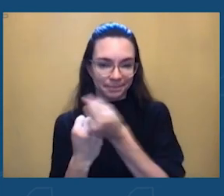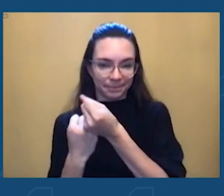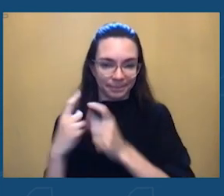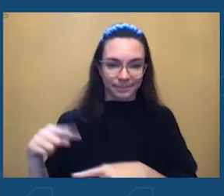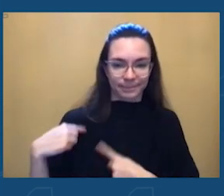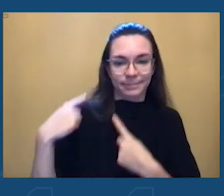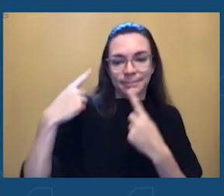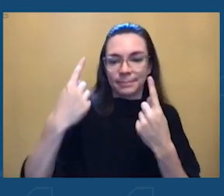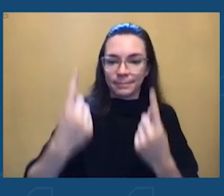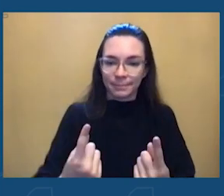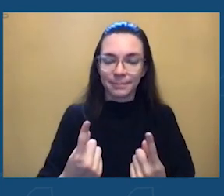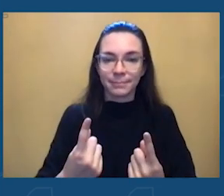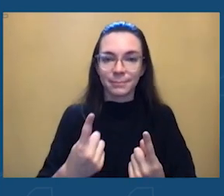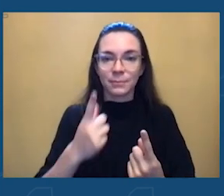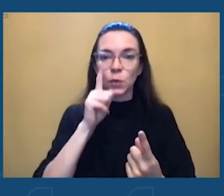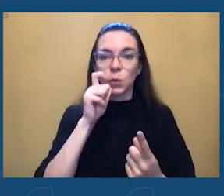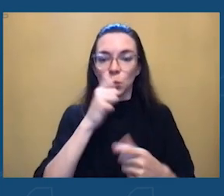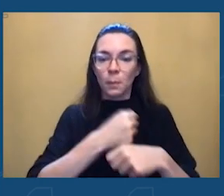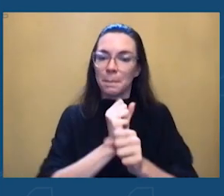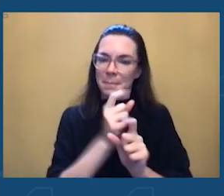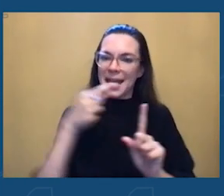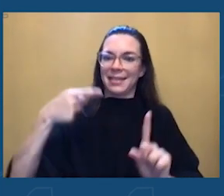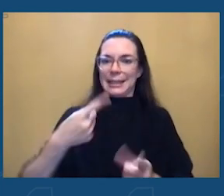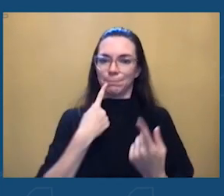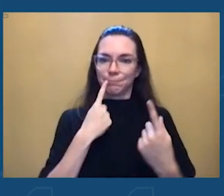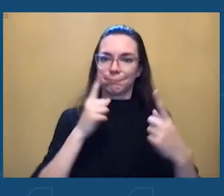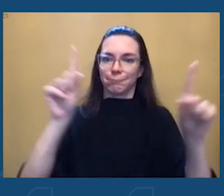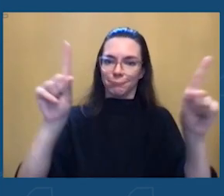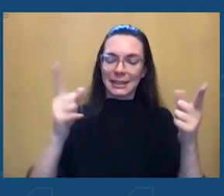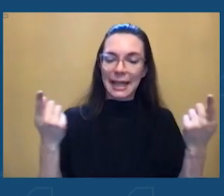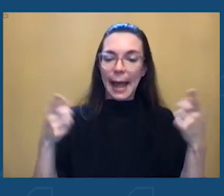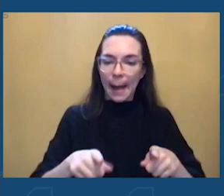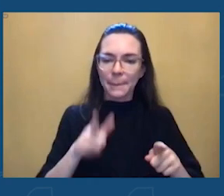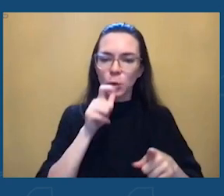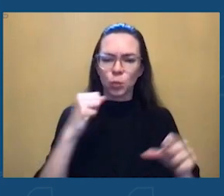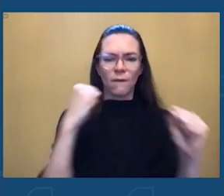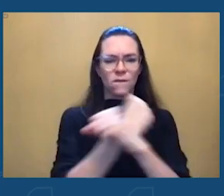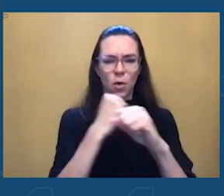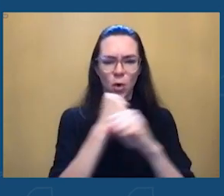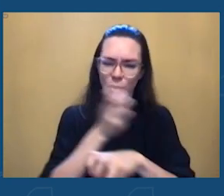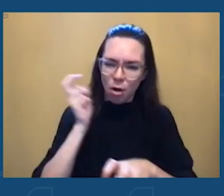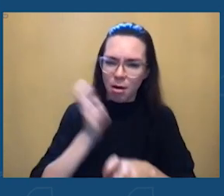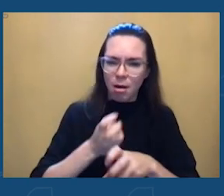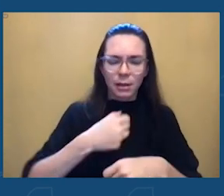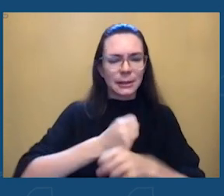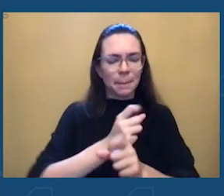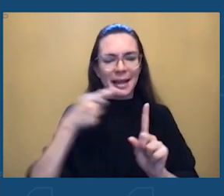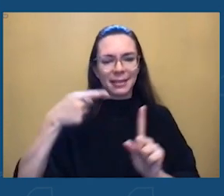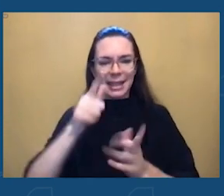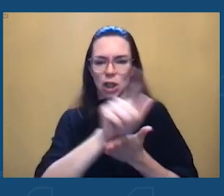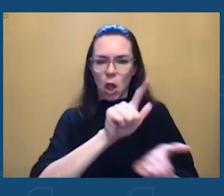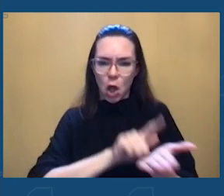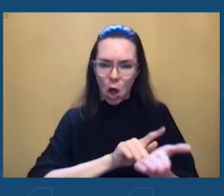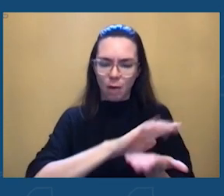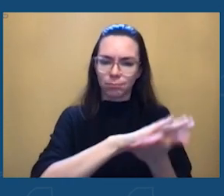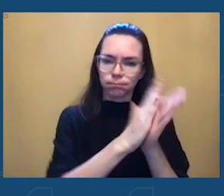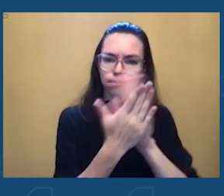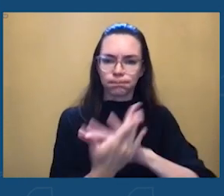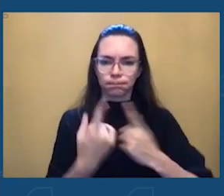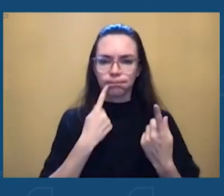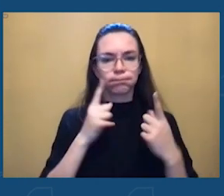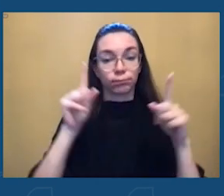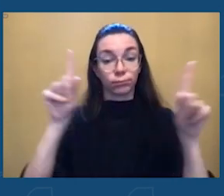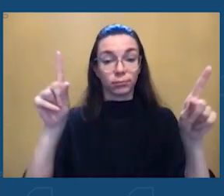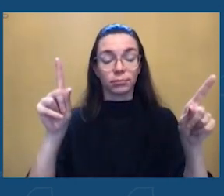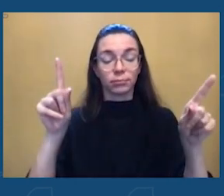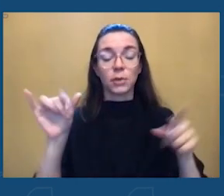who made this happen, who fought so hard to make this law come into effect. I also want